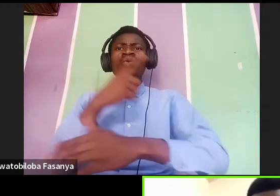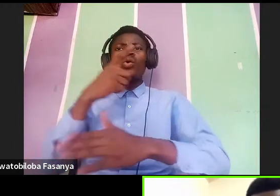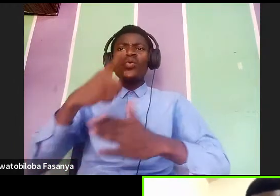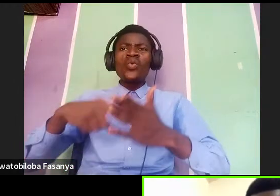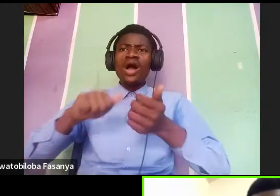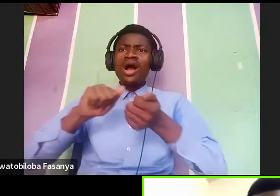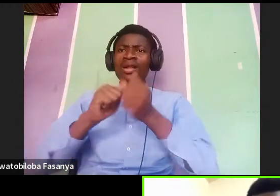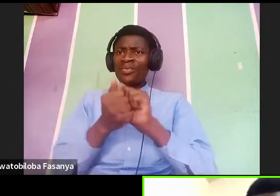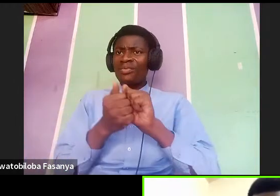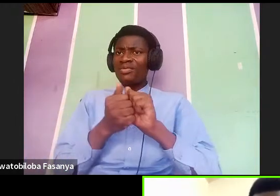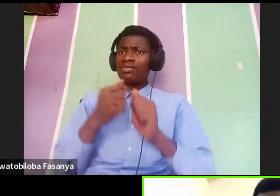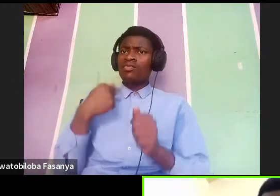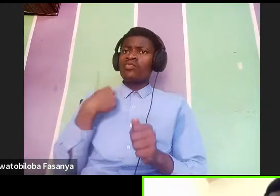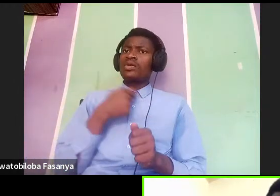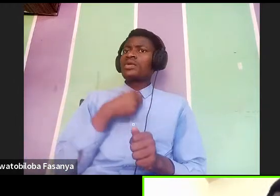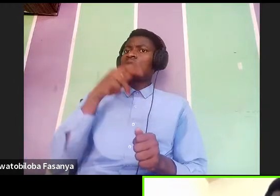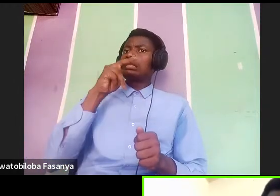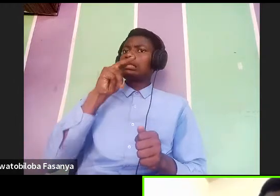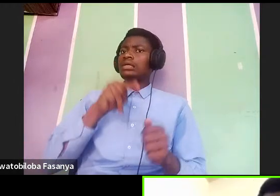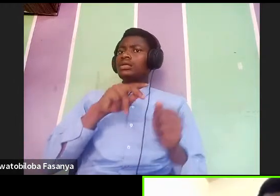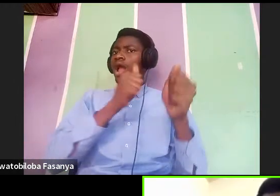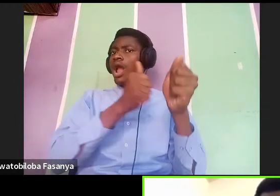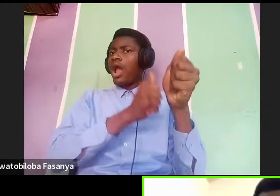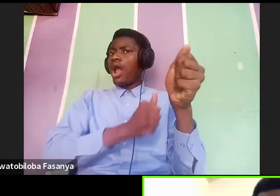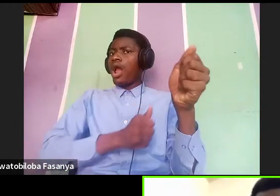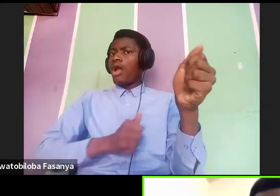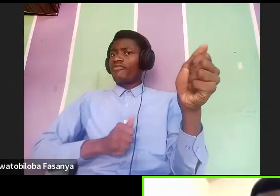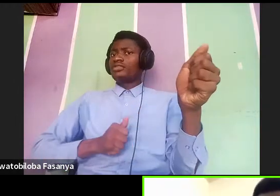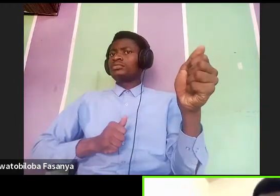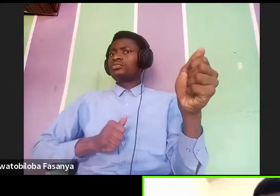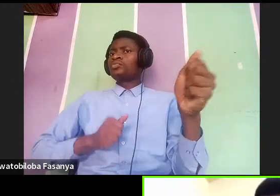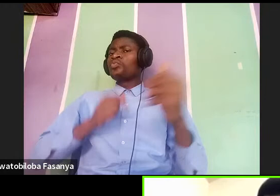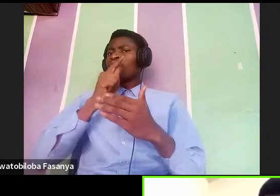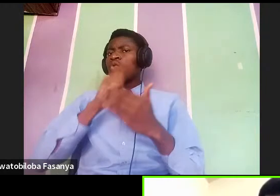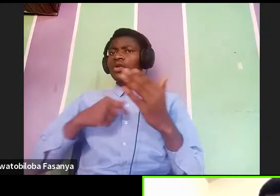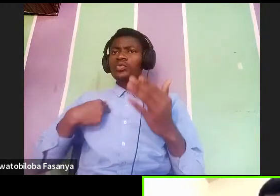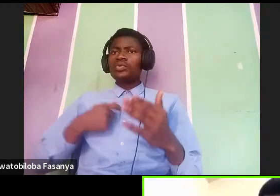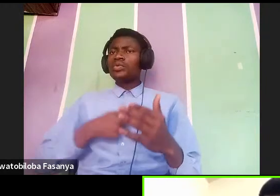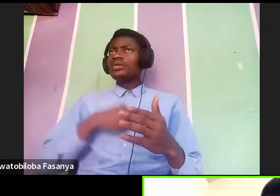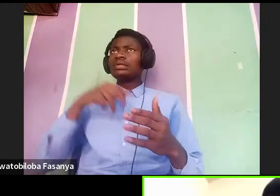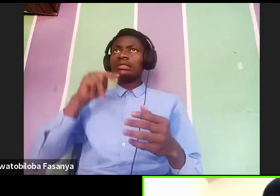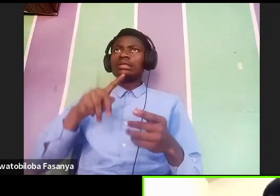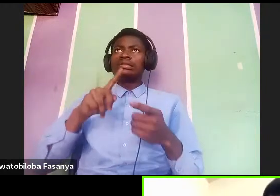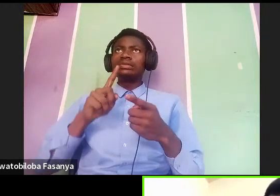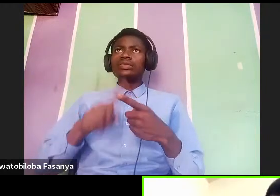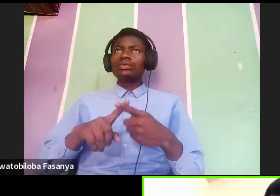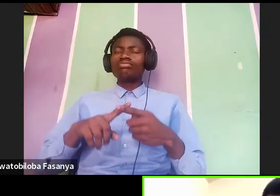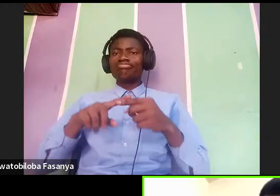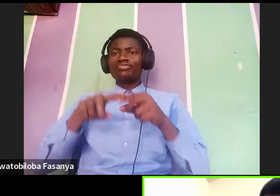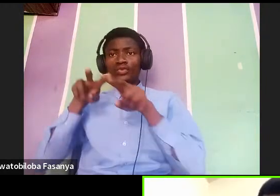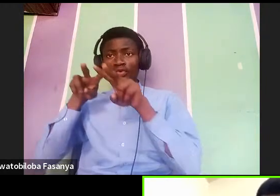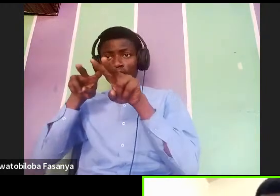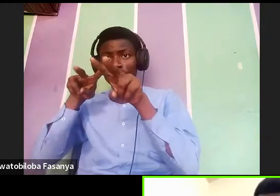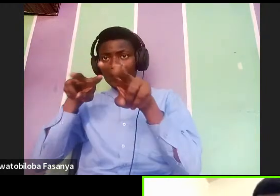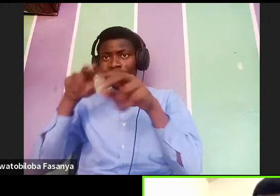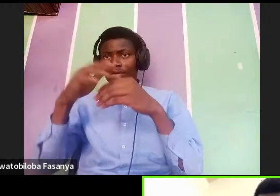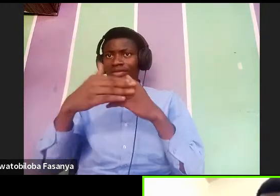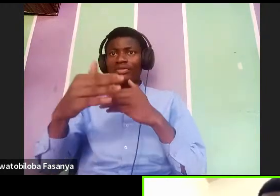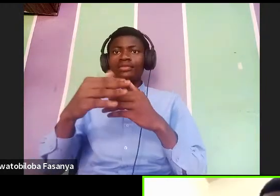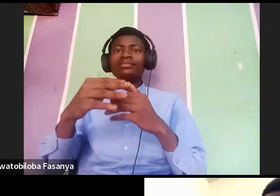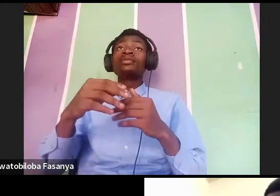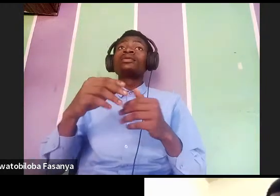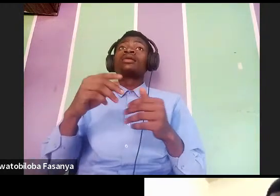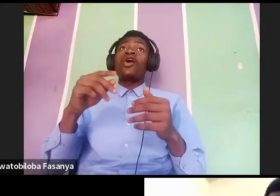and avoid? And what are those things you should look out for? And I said, always start with prevention better than